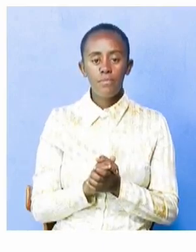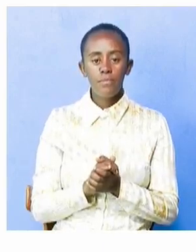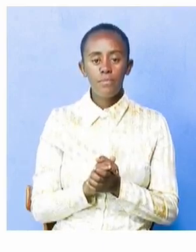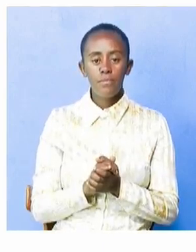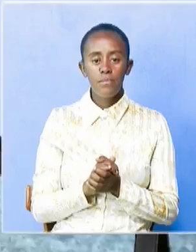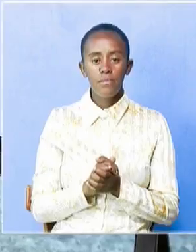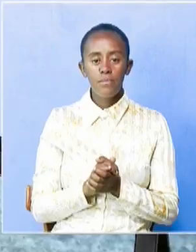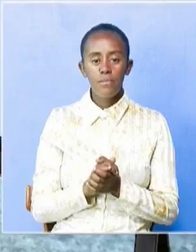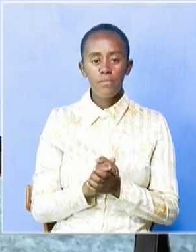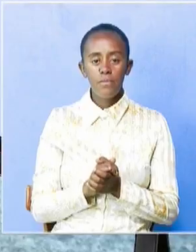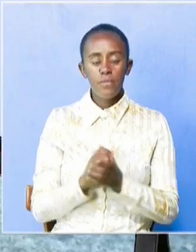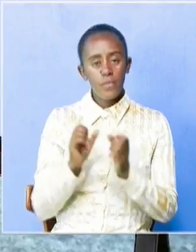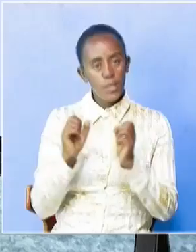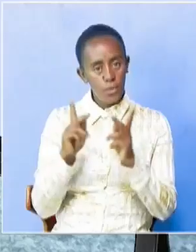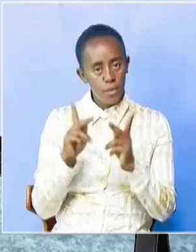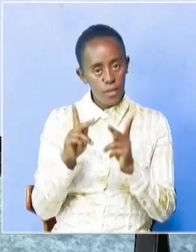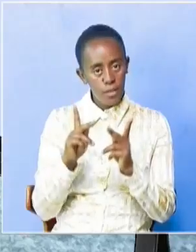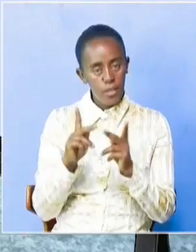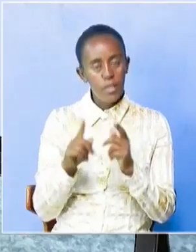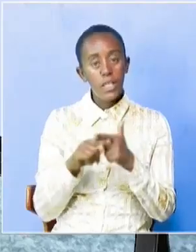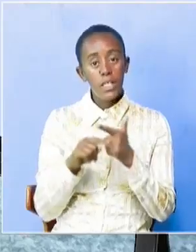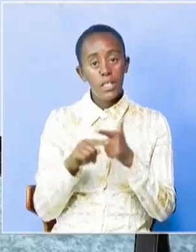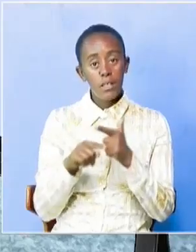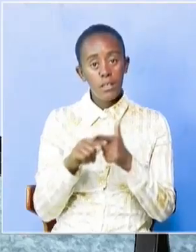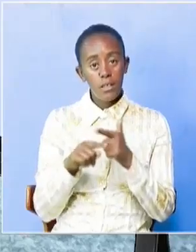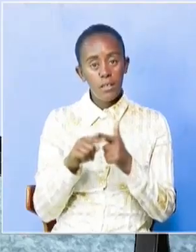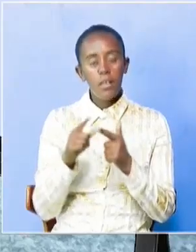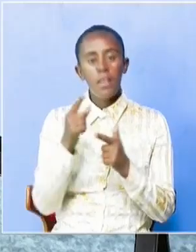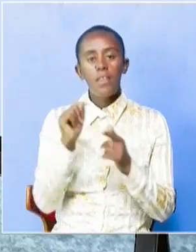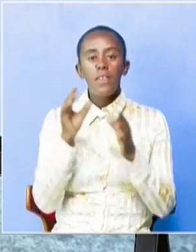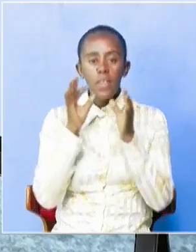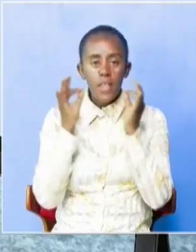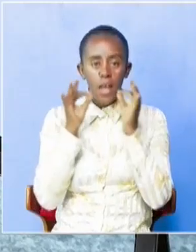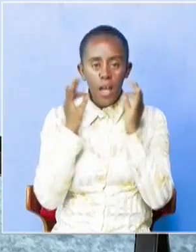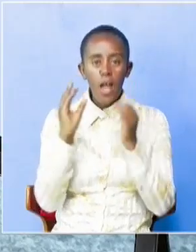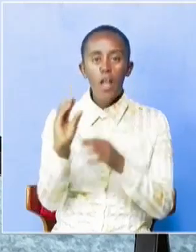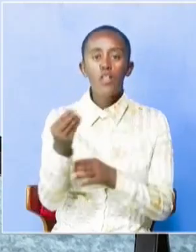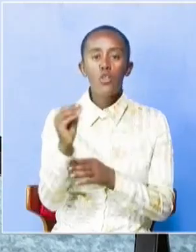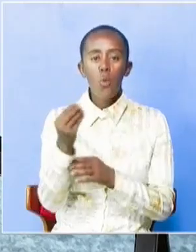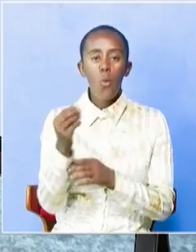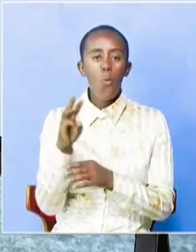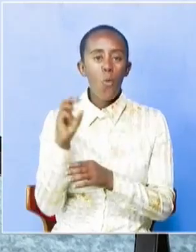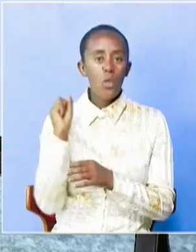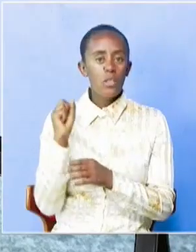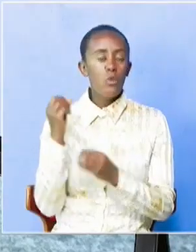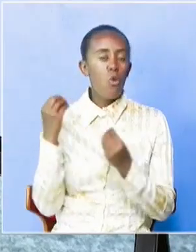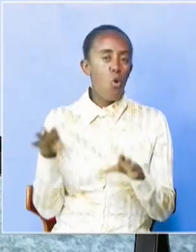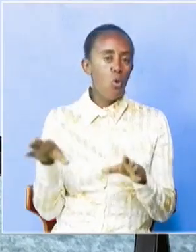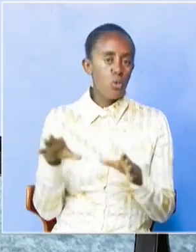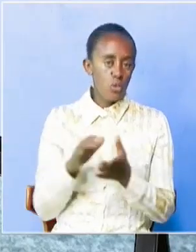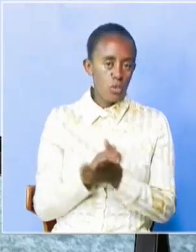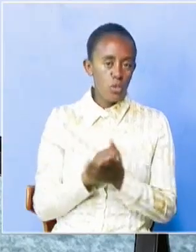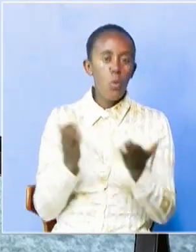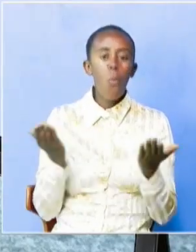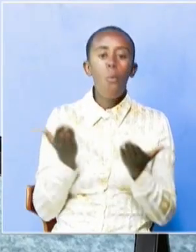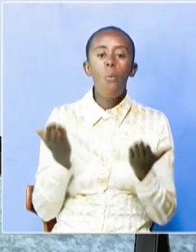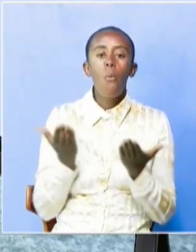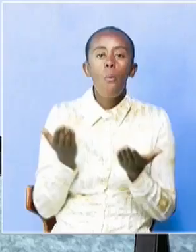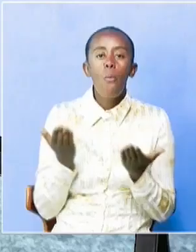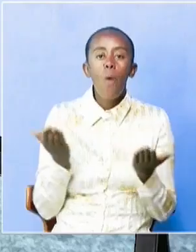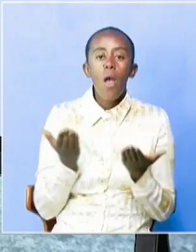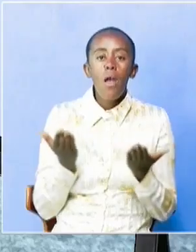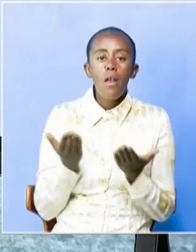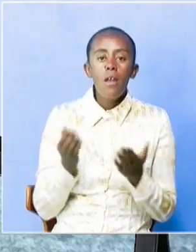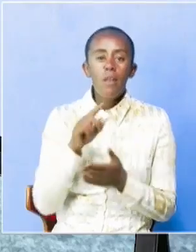Okay, so the second one, the cat's toy was lost. So where do we put